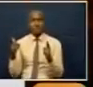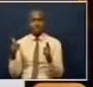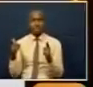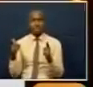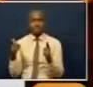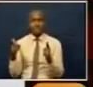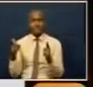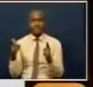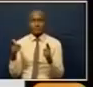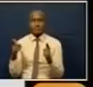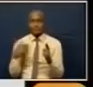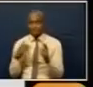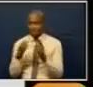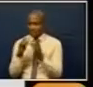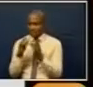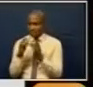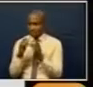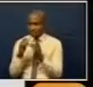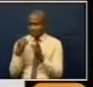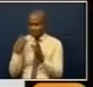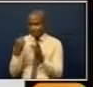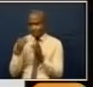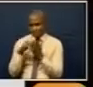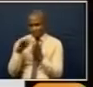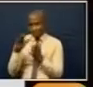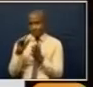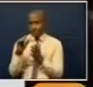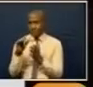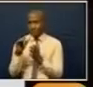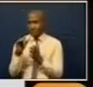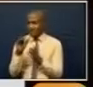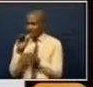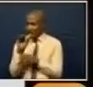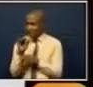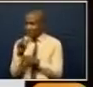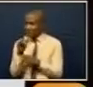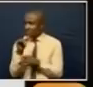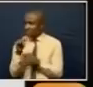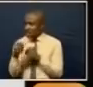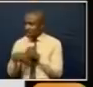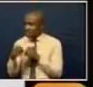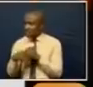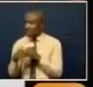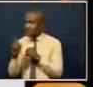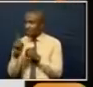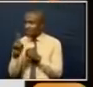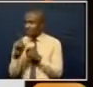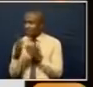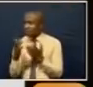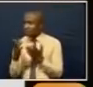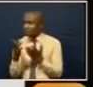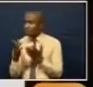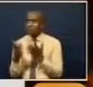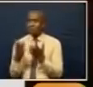I written to him a few weeks ago, asking him to give me the extent to which Nairobi is indebted in terms of